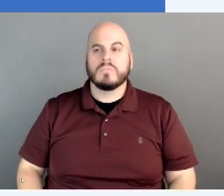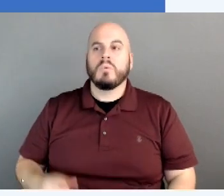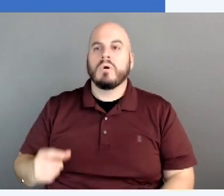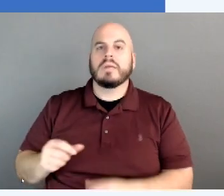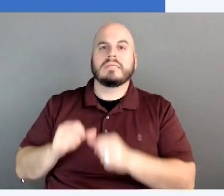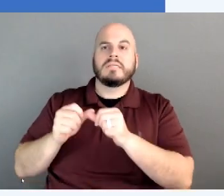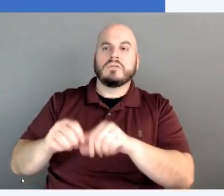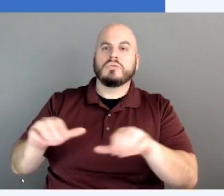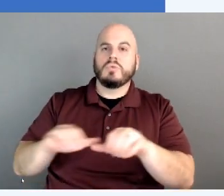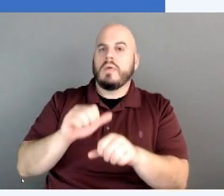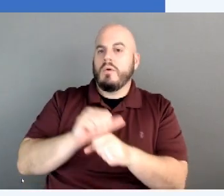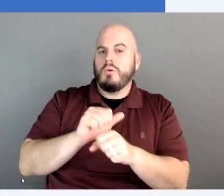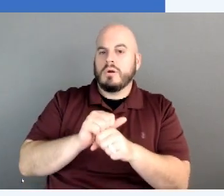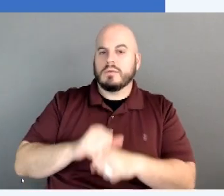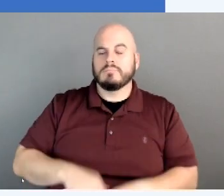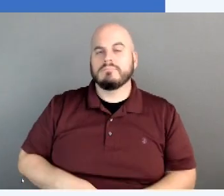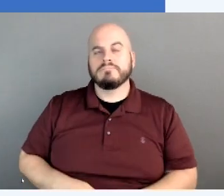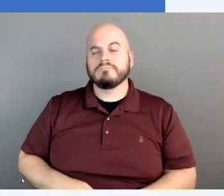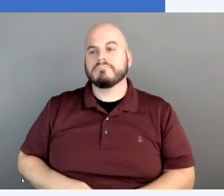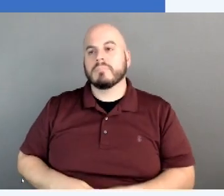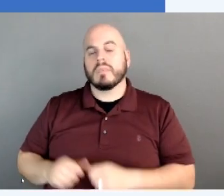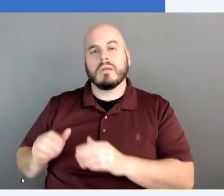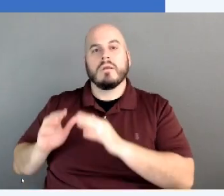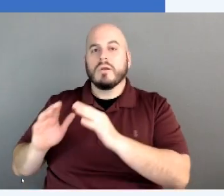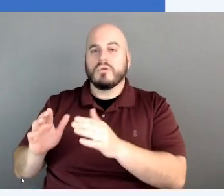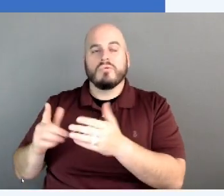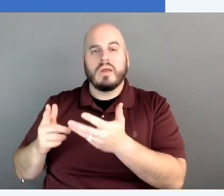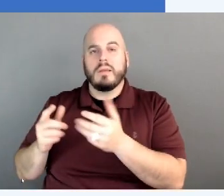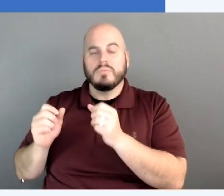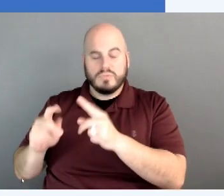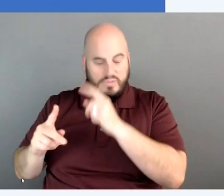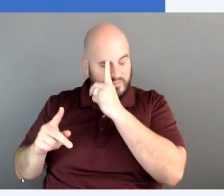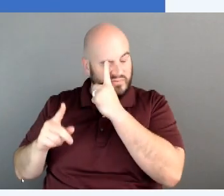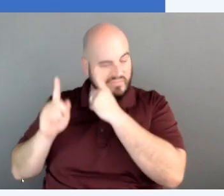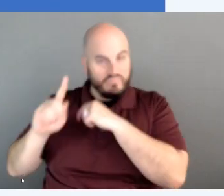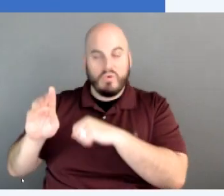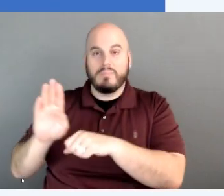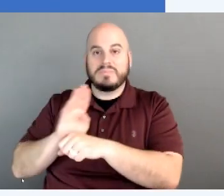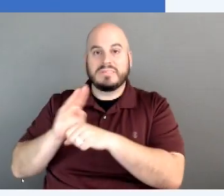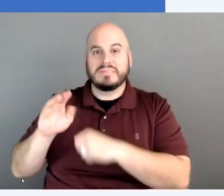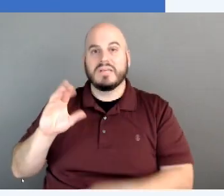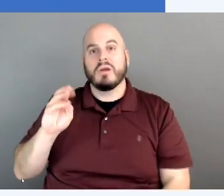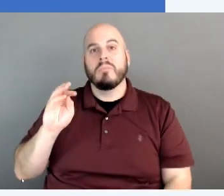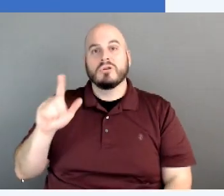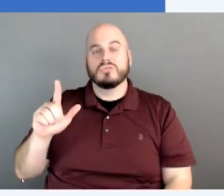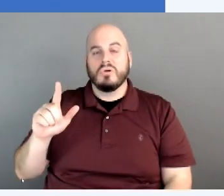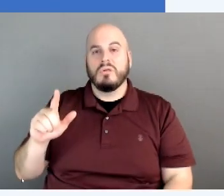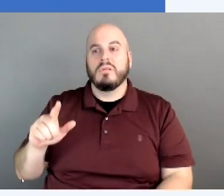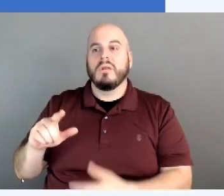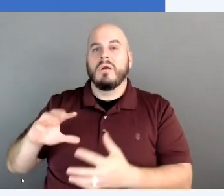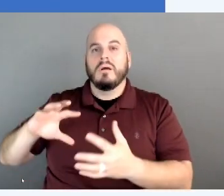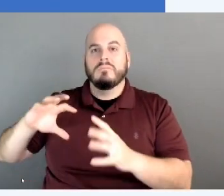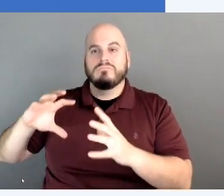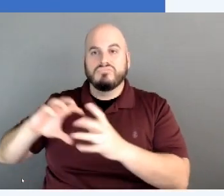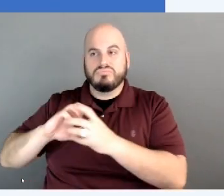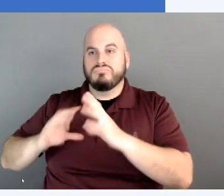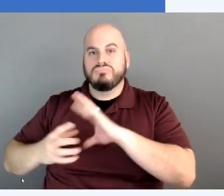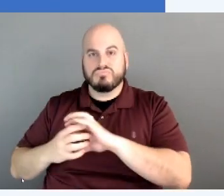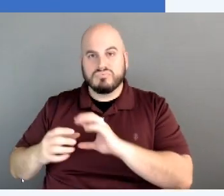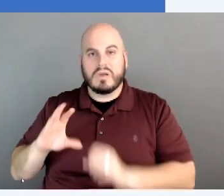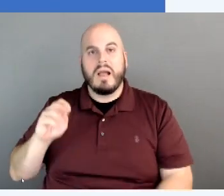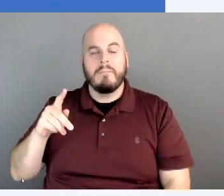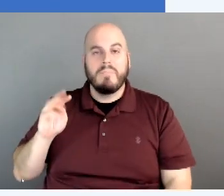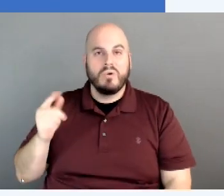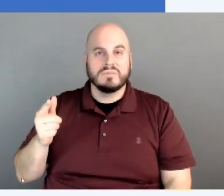They've also been a really great source for commercial composting because they can handle that kind of load, and so they'll be able to continue and expand